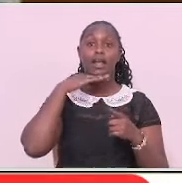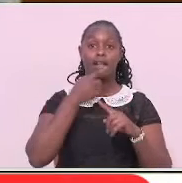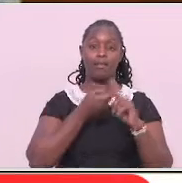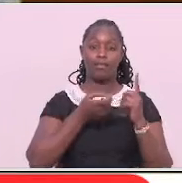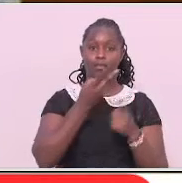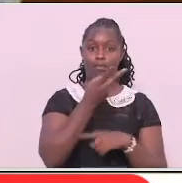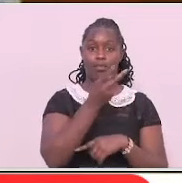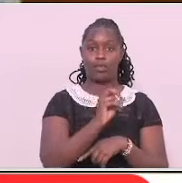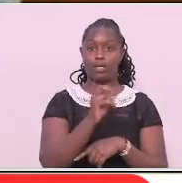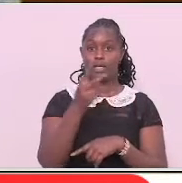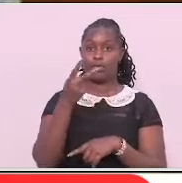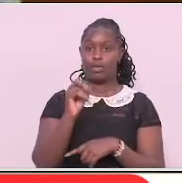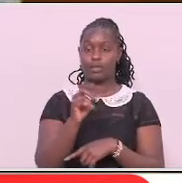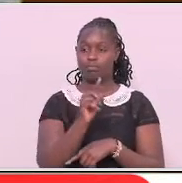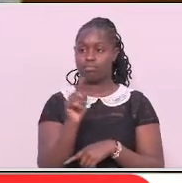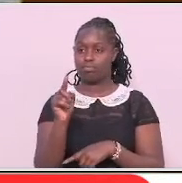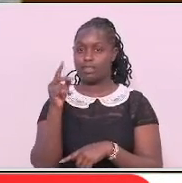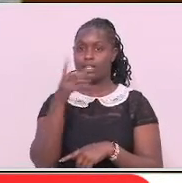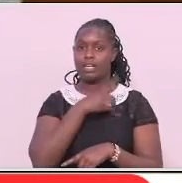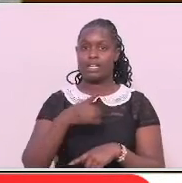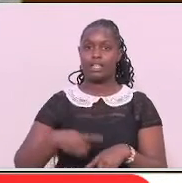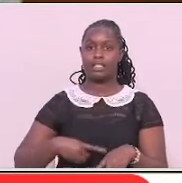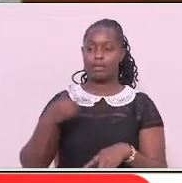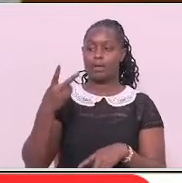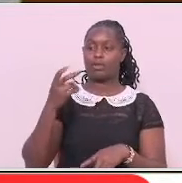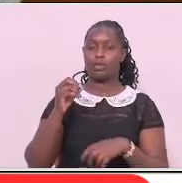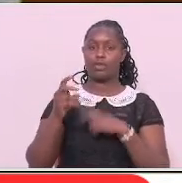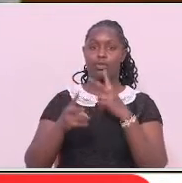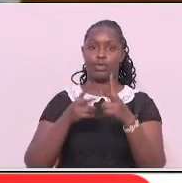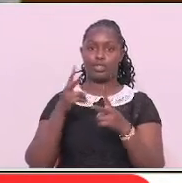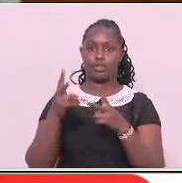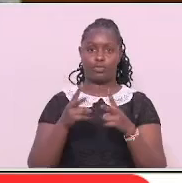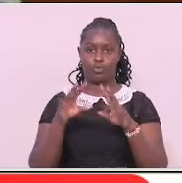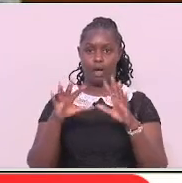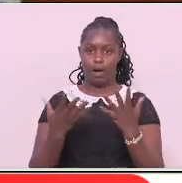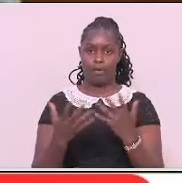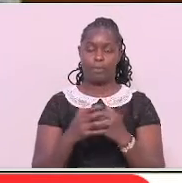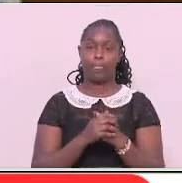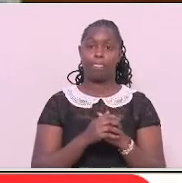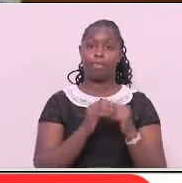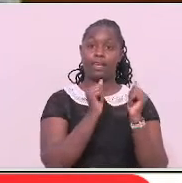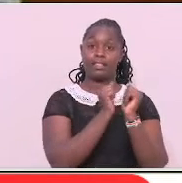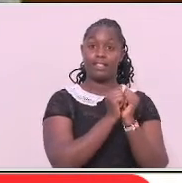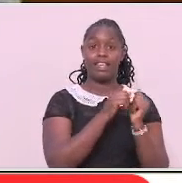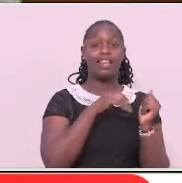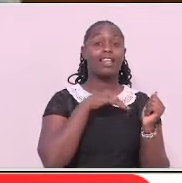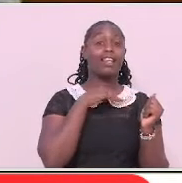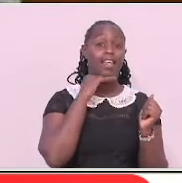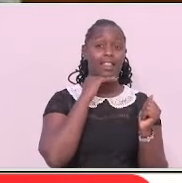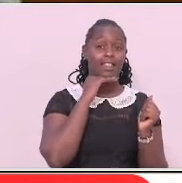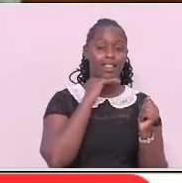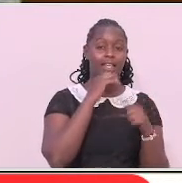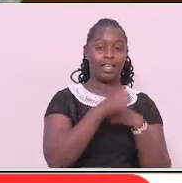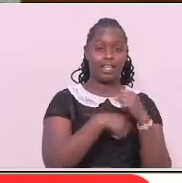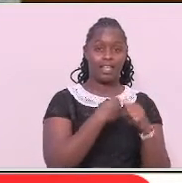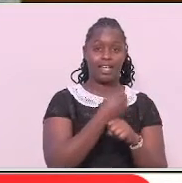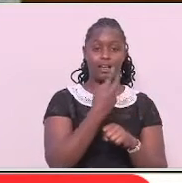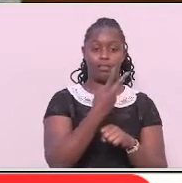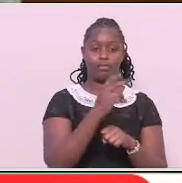2020 to December 2022, as follows: 10 deaths in